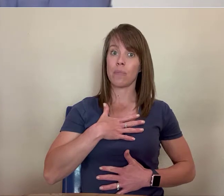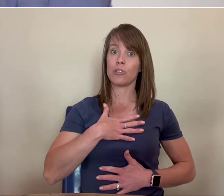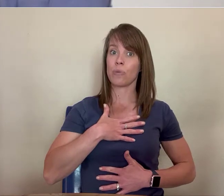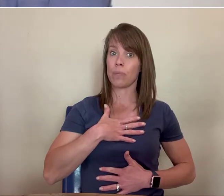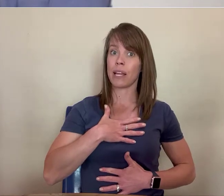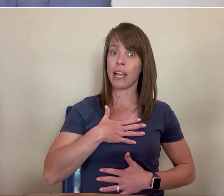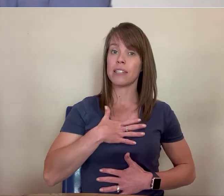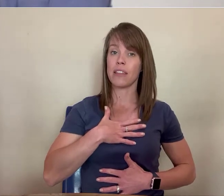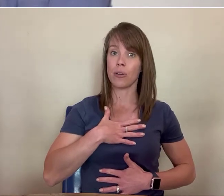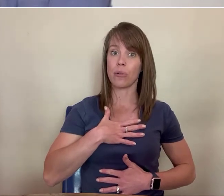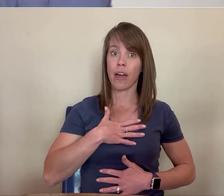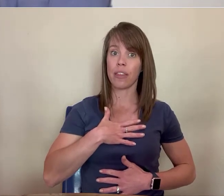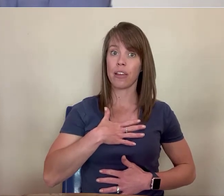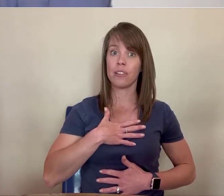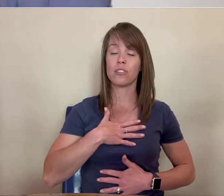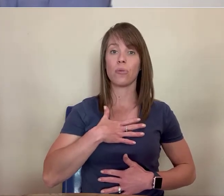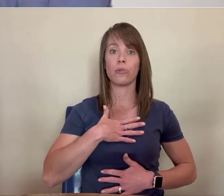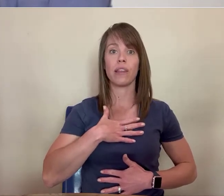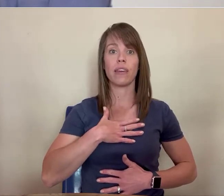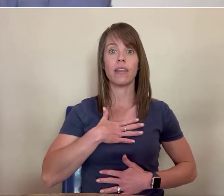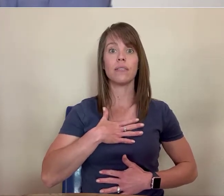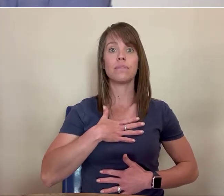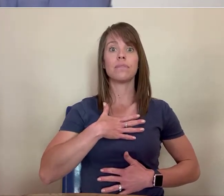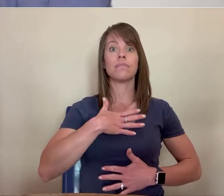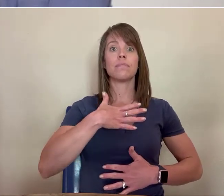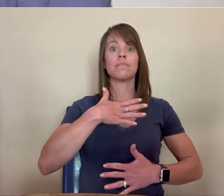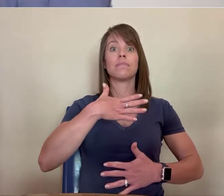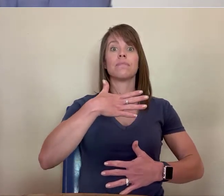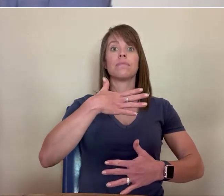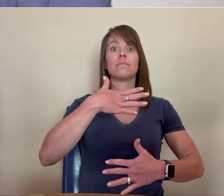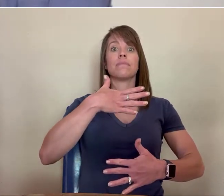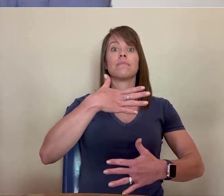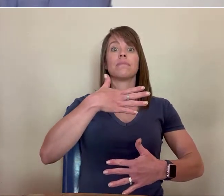like them to replicate their breath. So breathe in